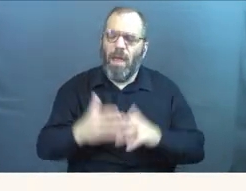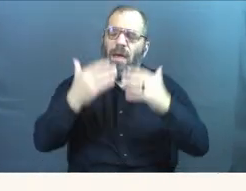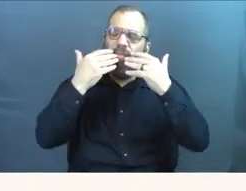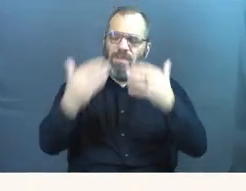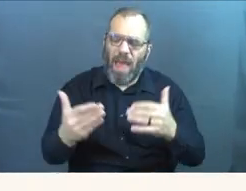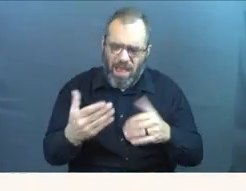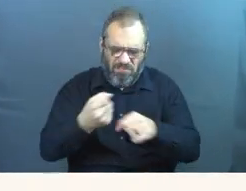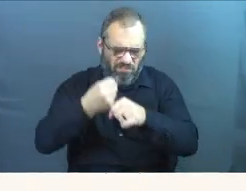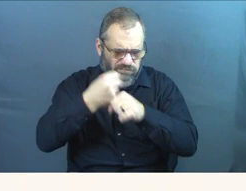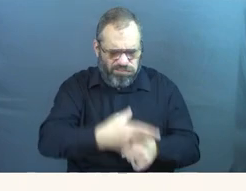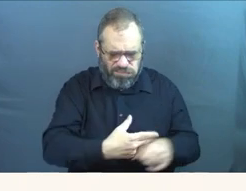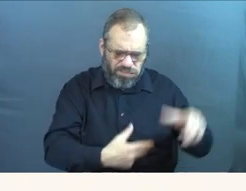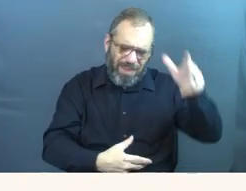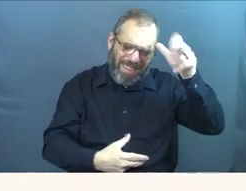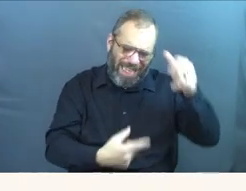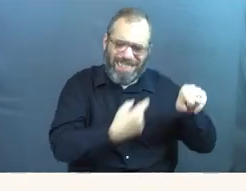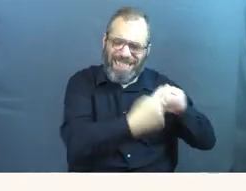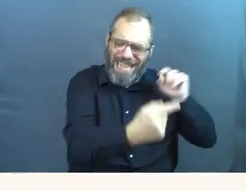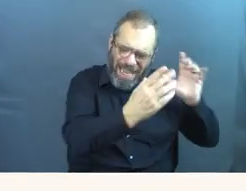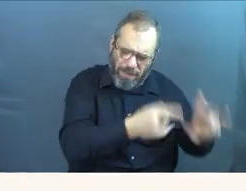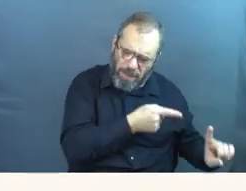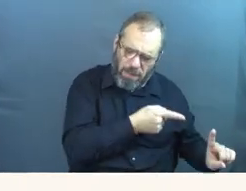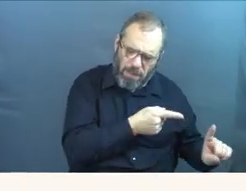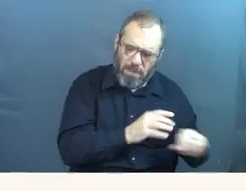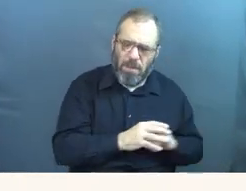Thank you for defeating the enemy.